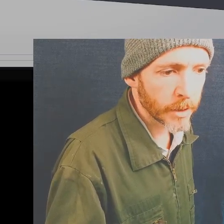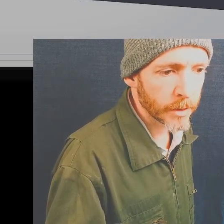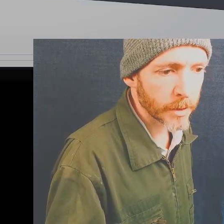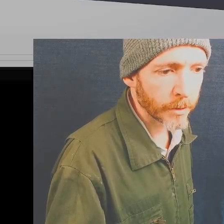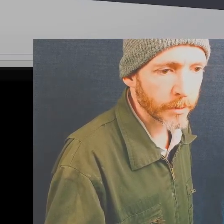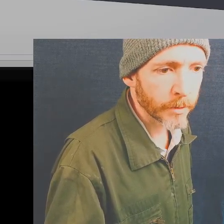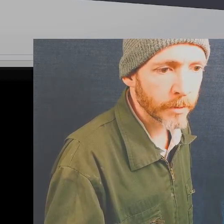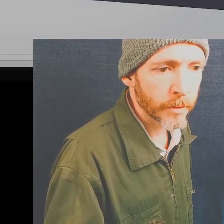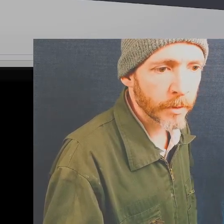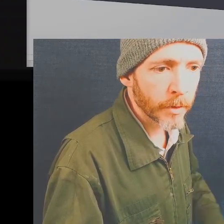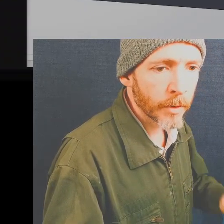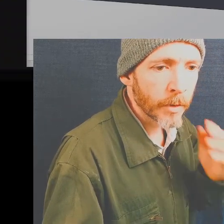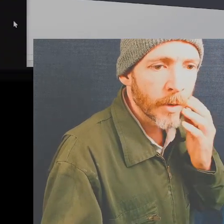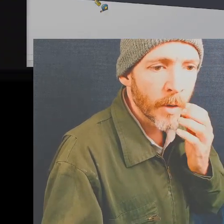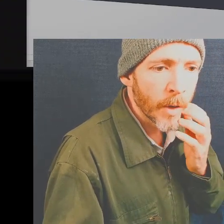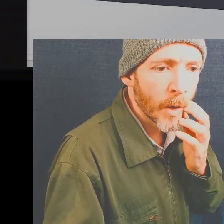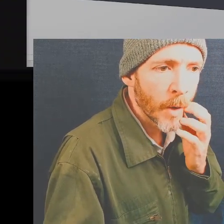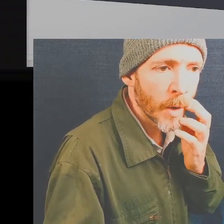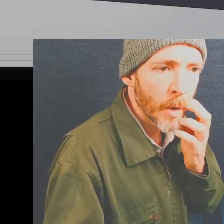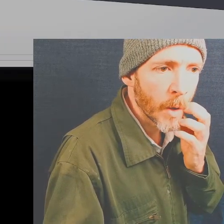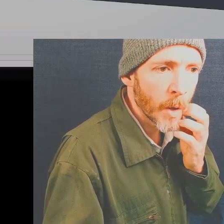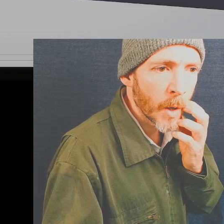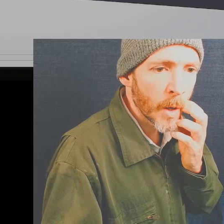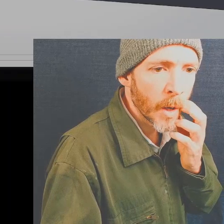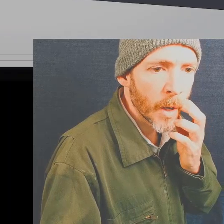Play me a ding sound.